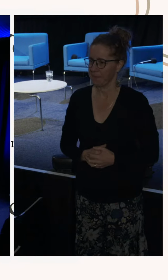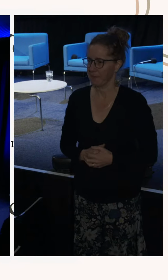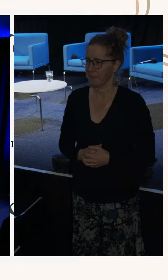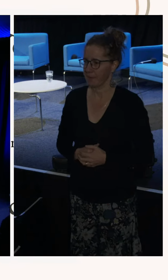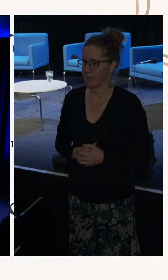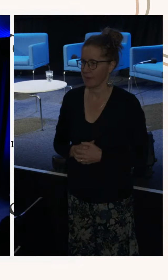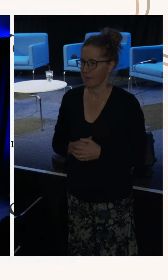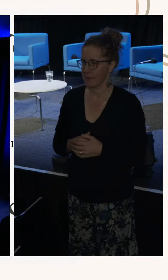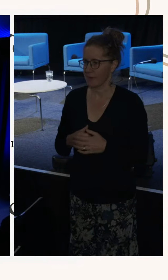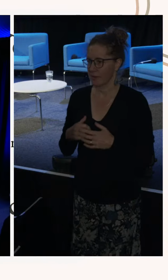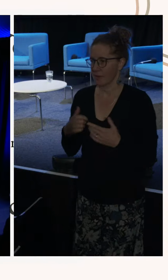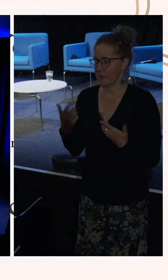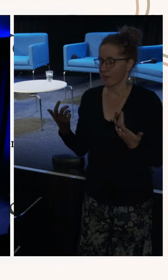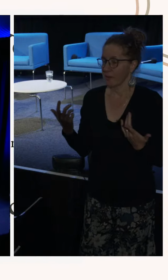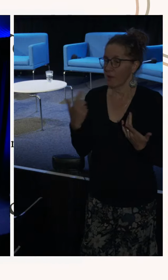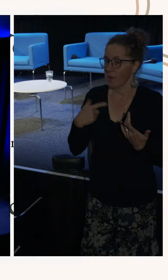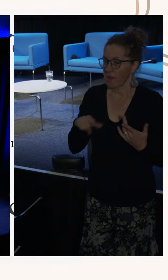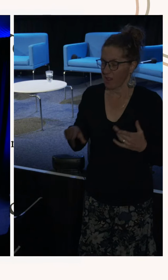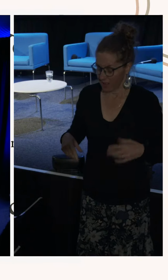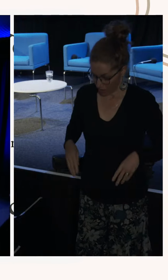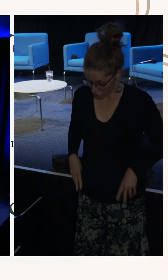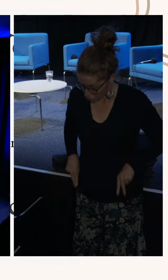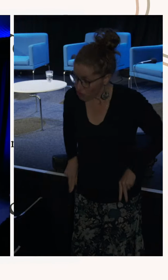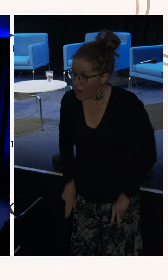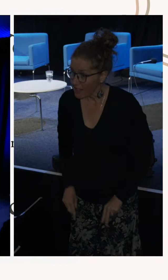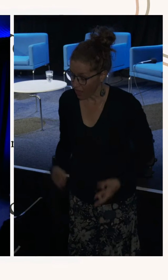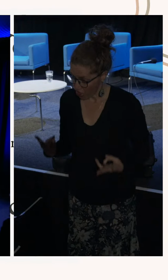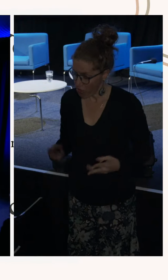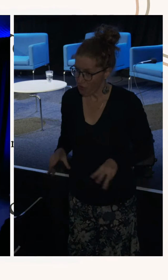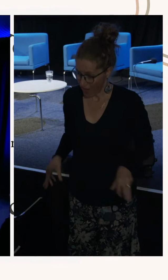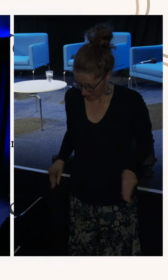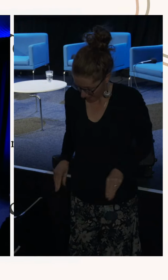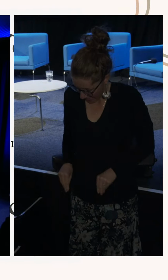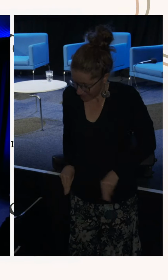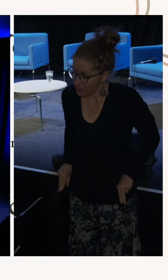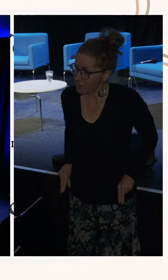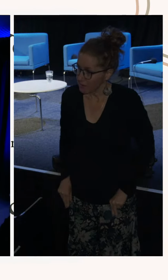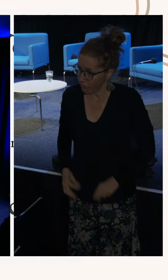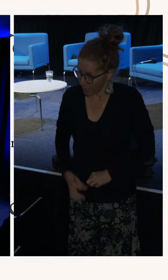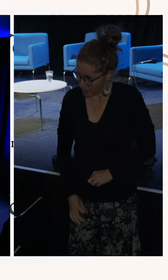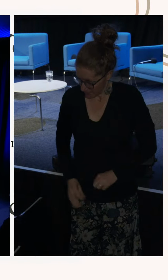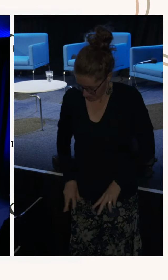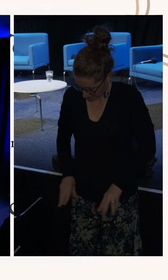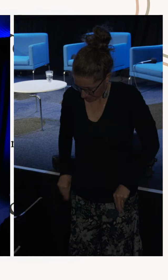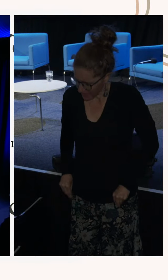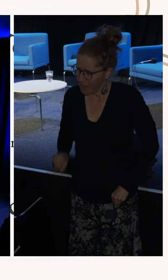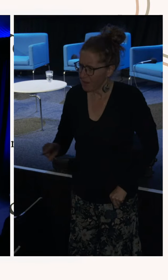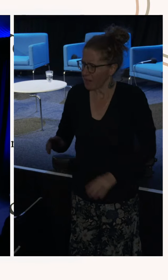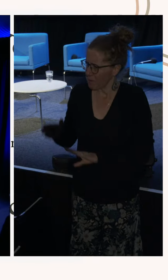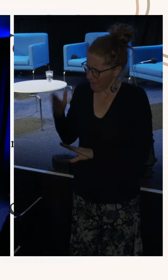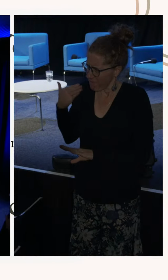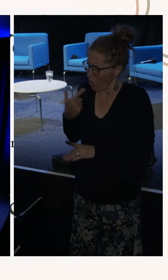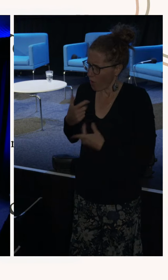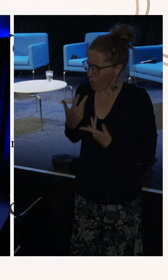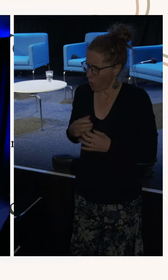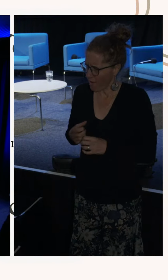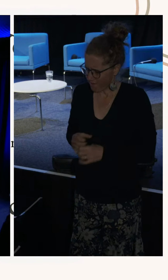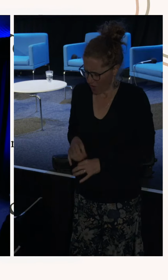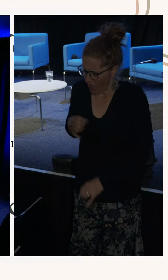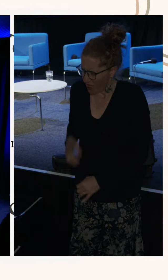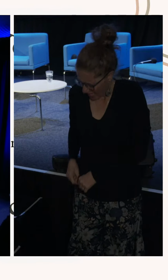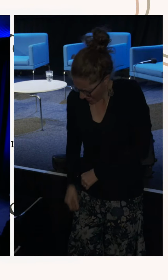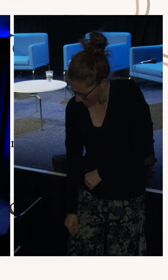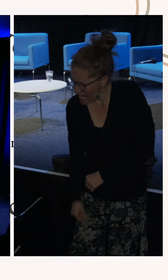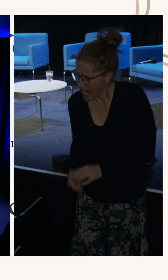Garth's new trousers had 3 pleats on either side of the zip. Until now, he had worn skin-tight,